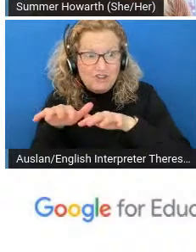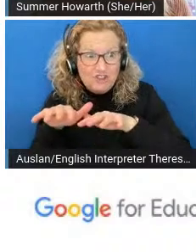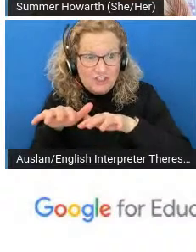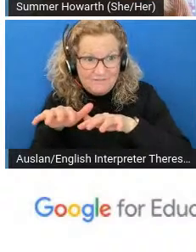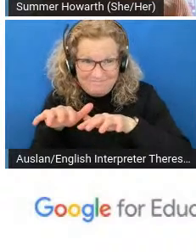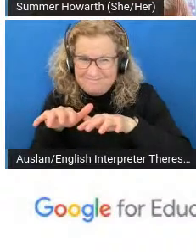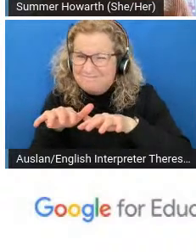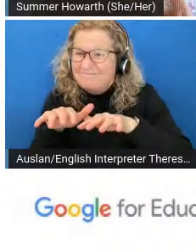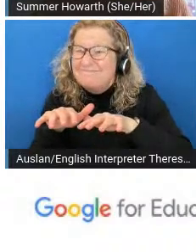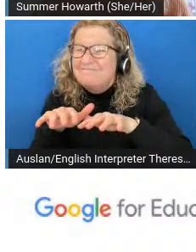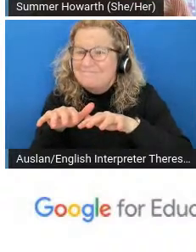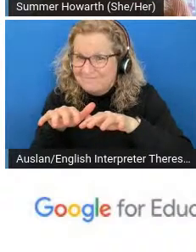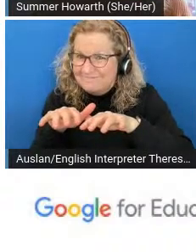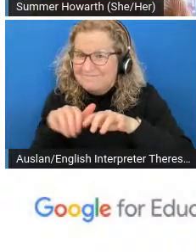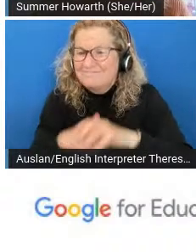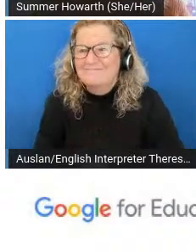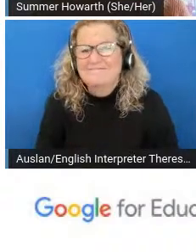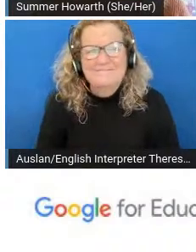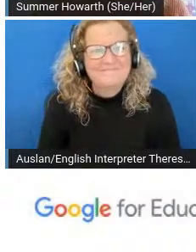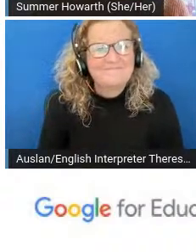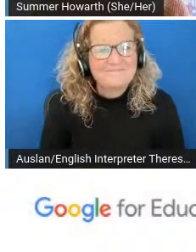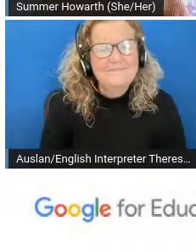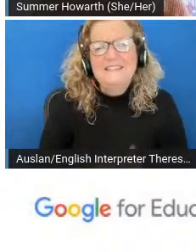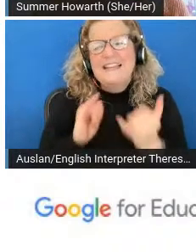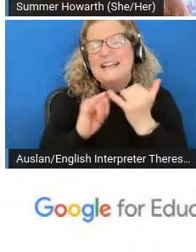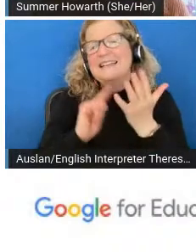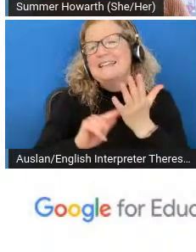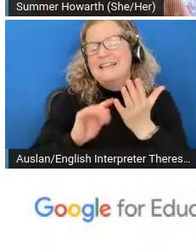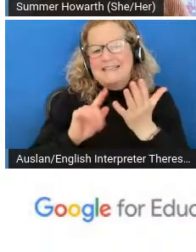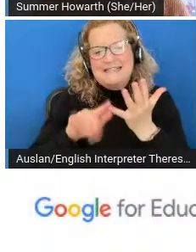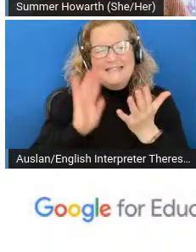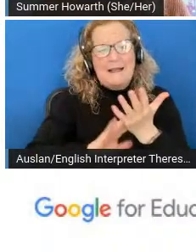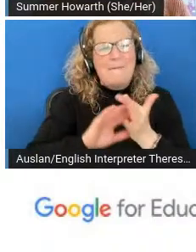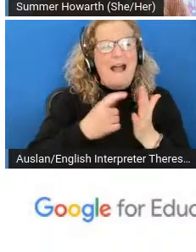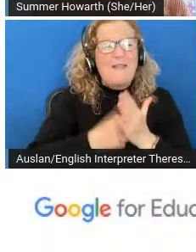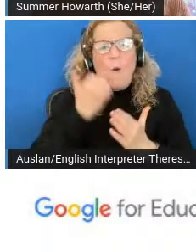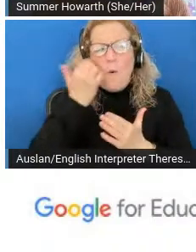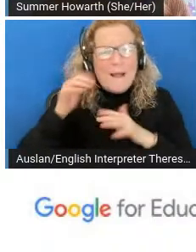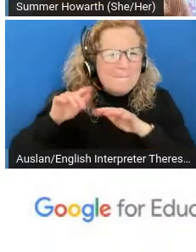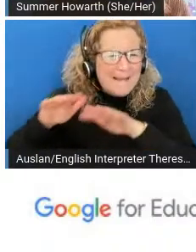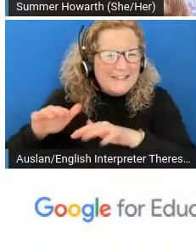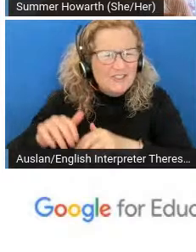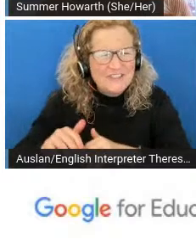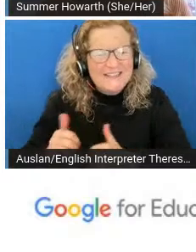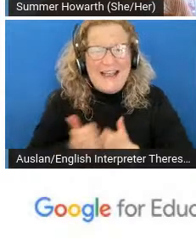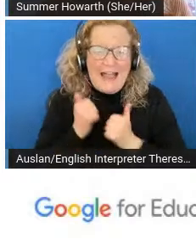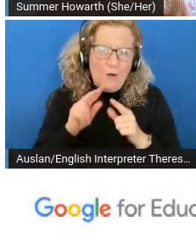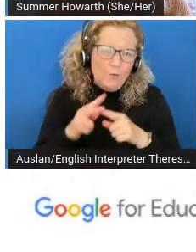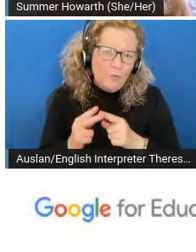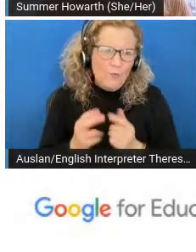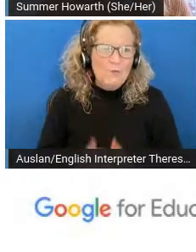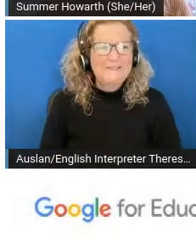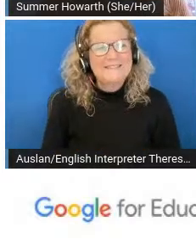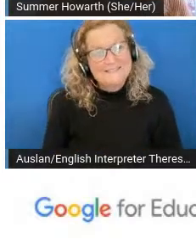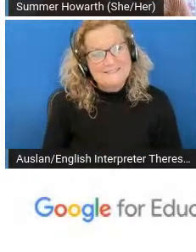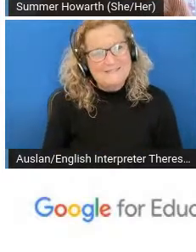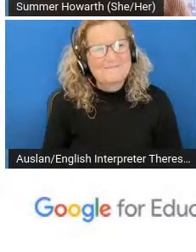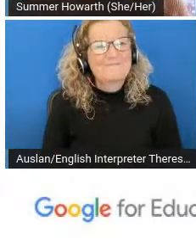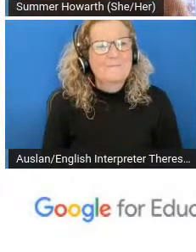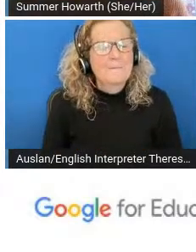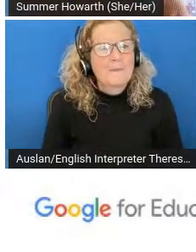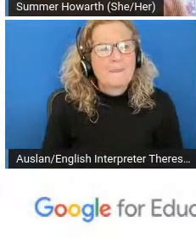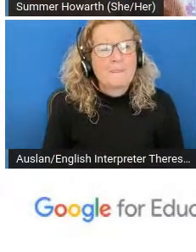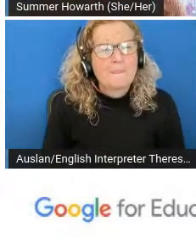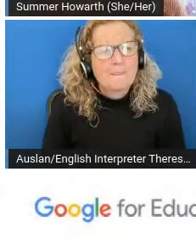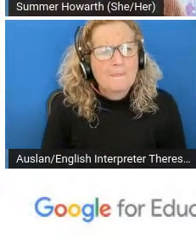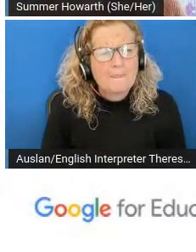magical. So what I'm going to talk 100% magical. So what I might do, I think what's happening is I'm getting a little